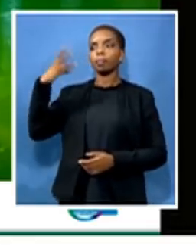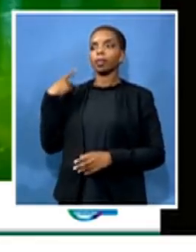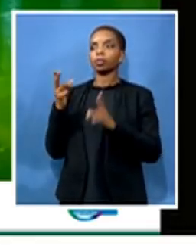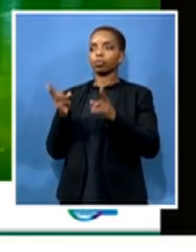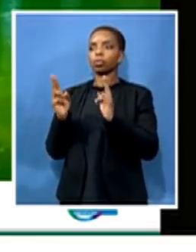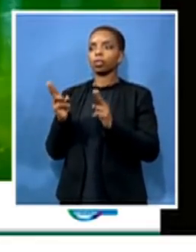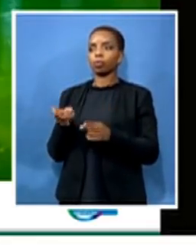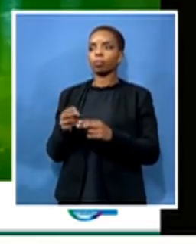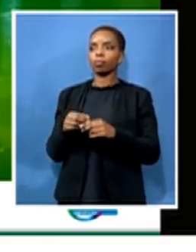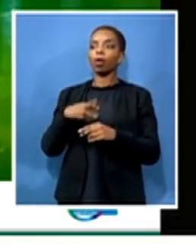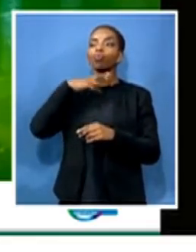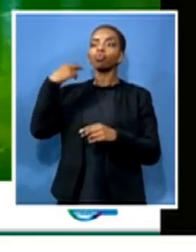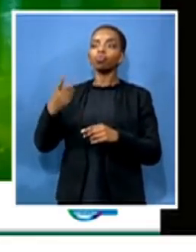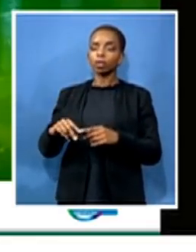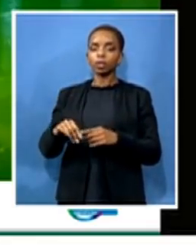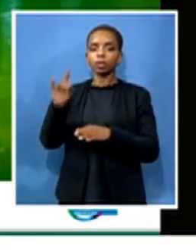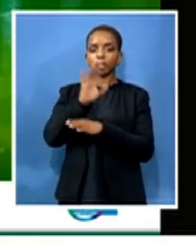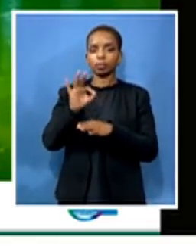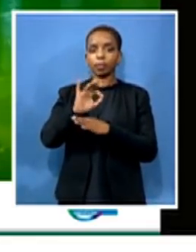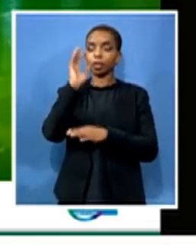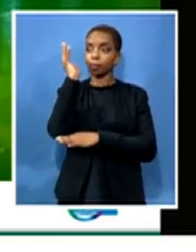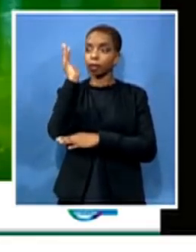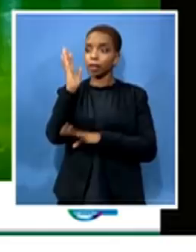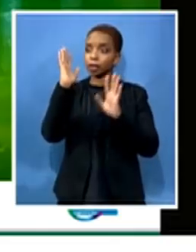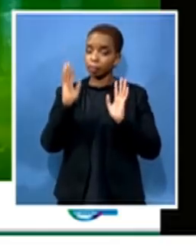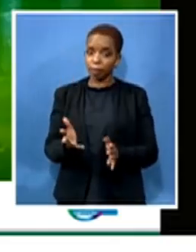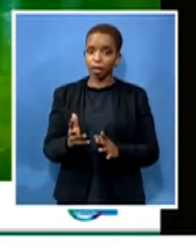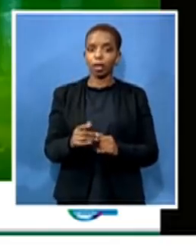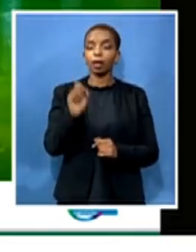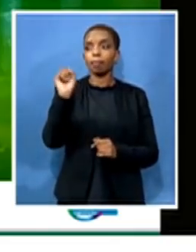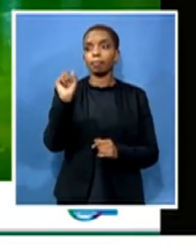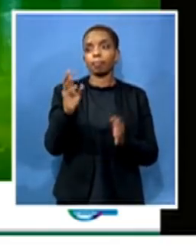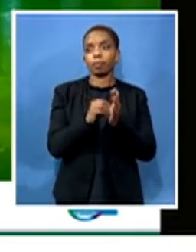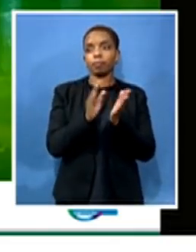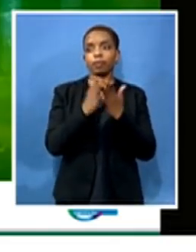time for questions. That is what you're stating here, Chairperson. We all know what you're doing.